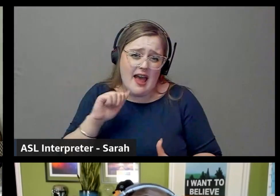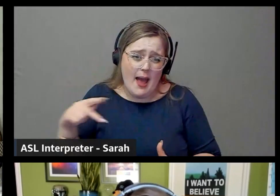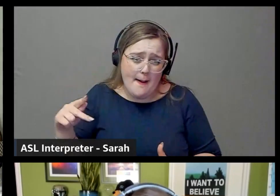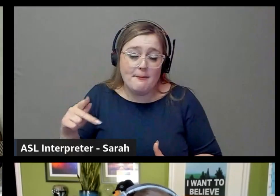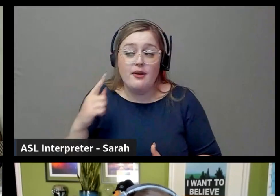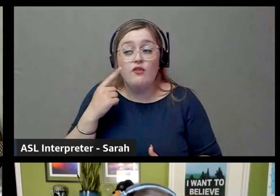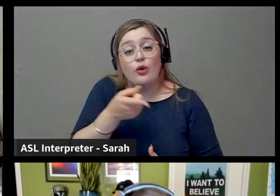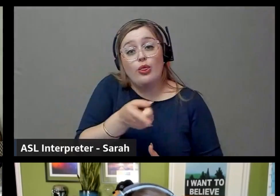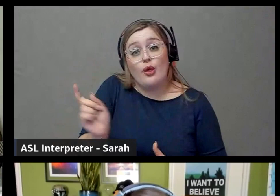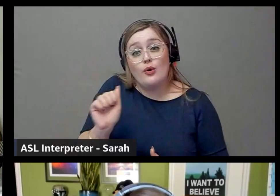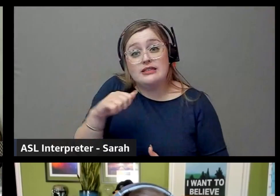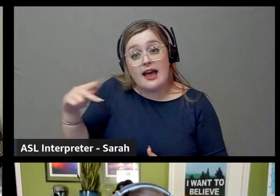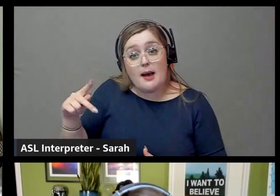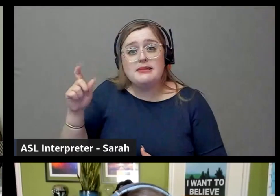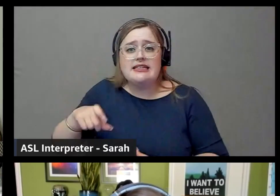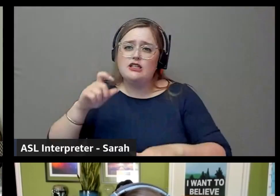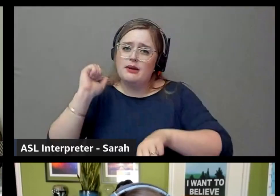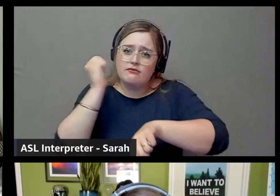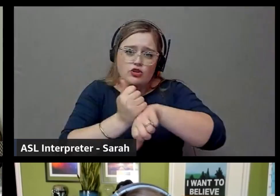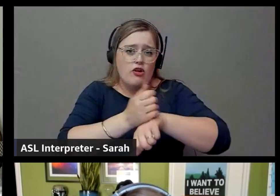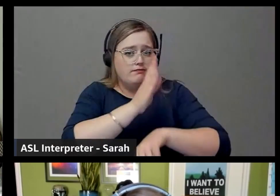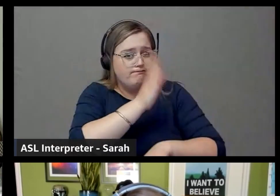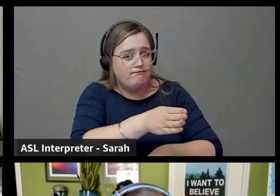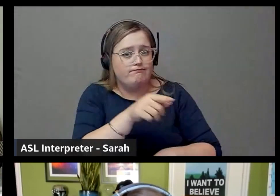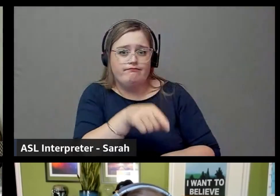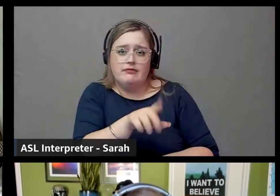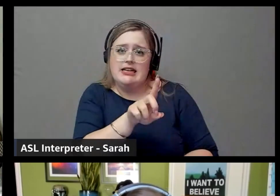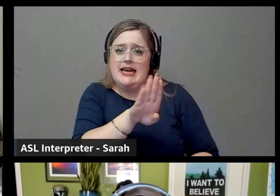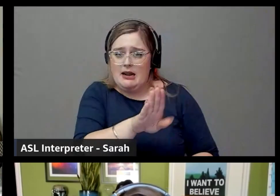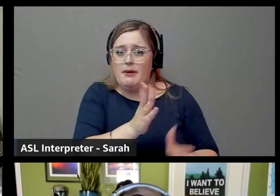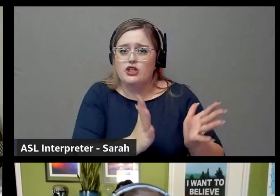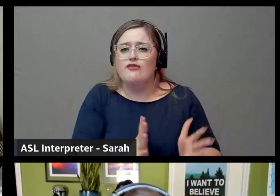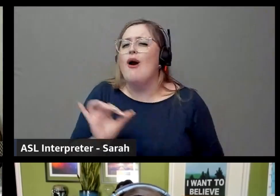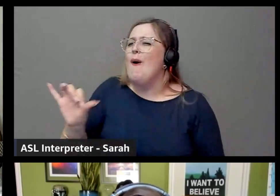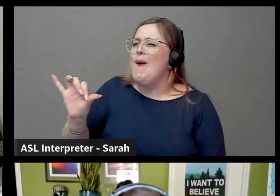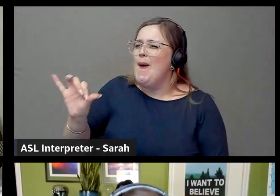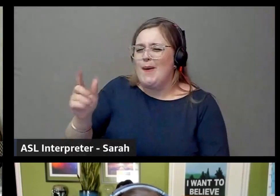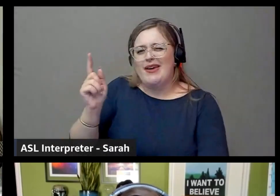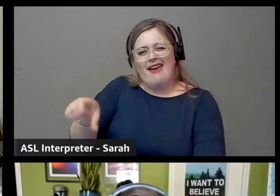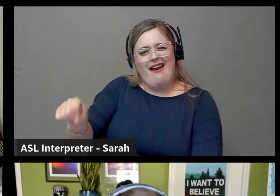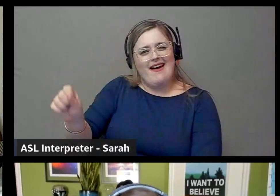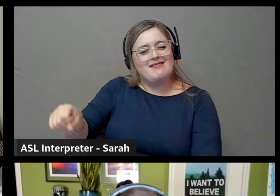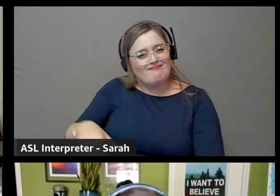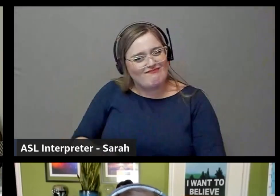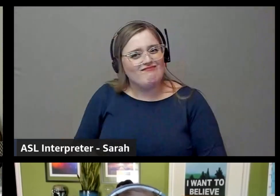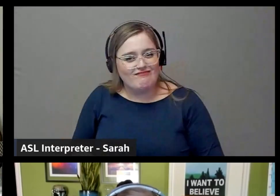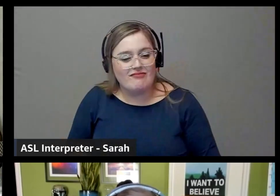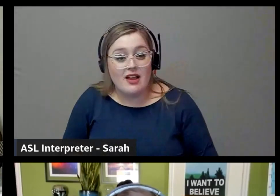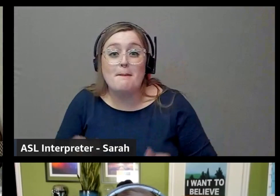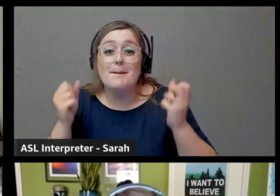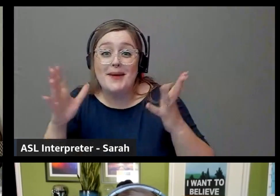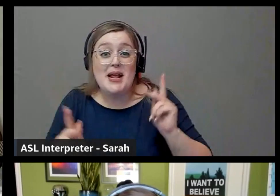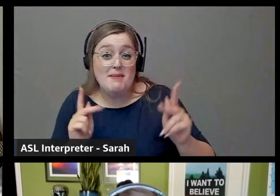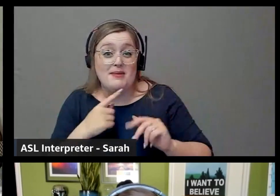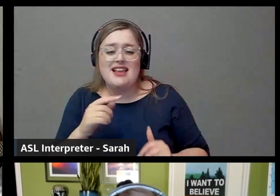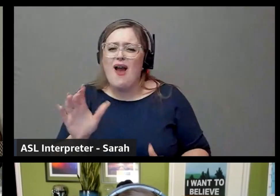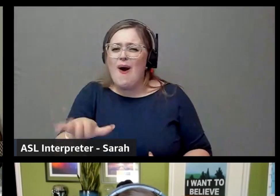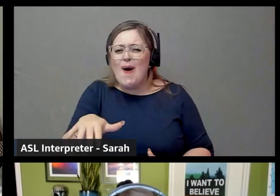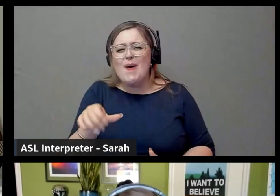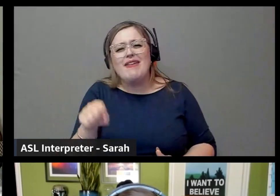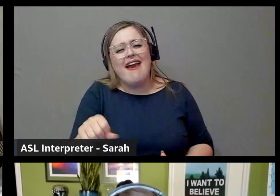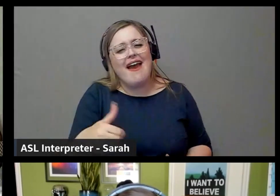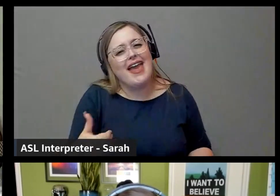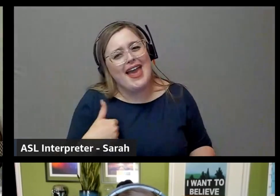they need to be installed right on the database server. And there could be, and a lot of people say this like, oh yeah, I had a project